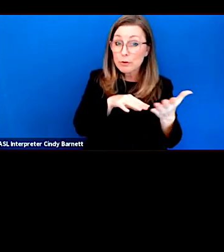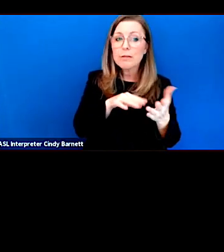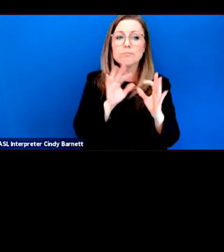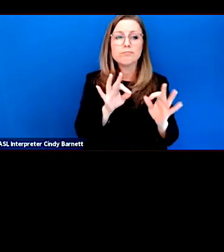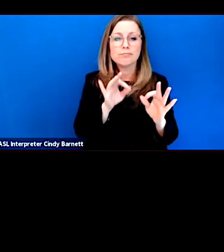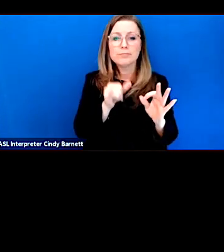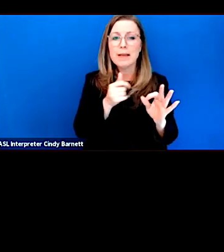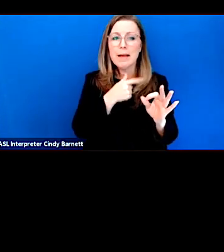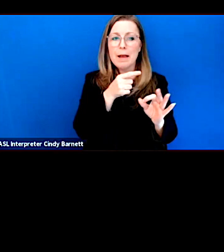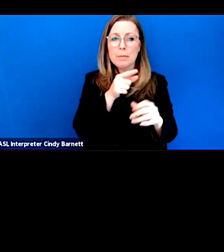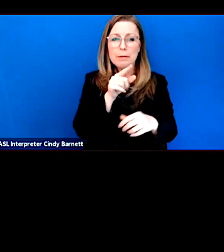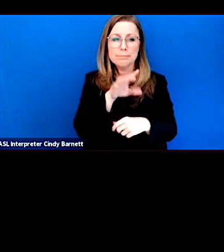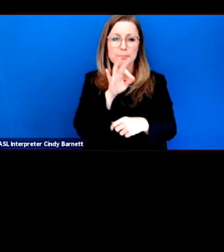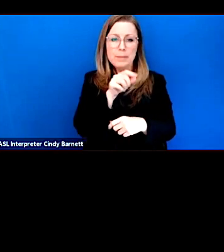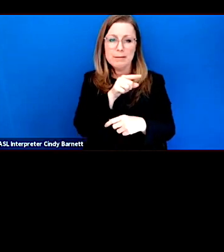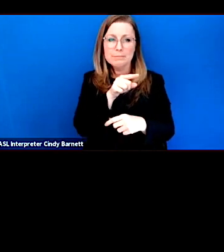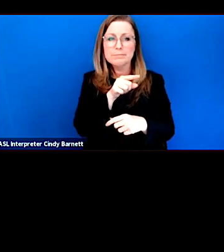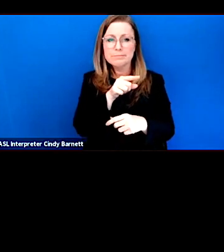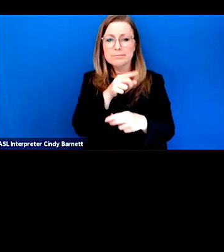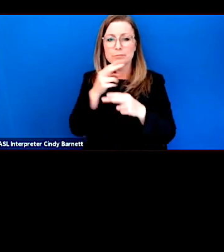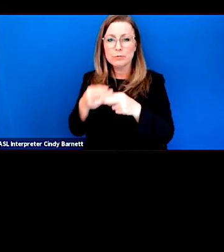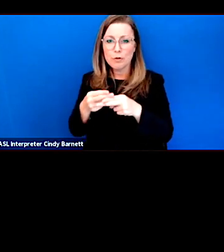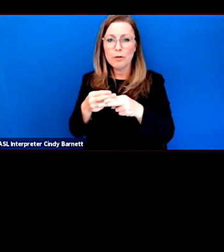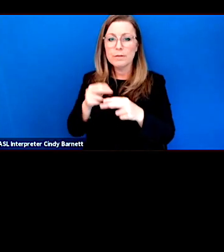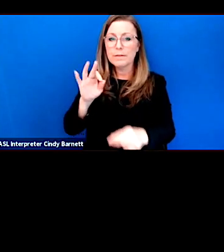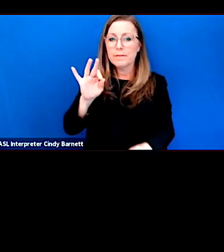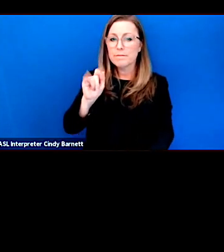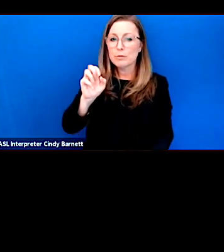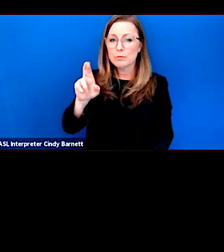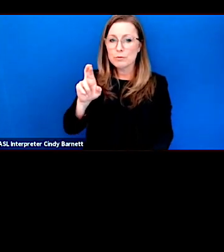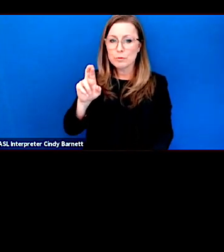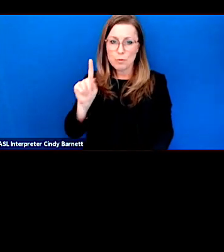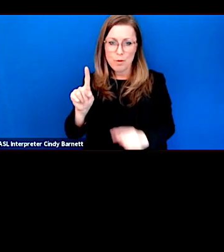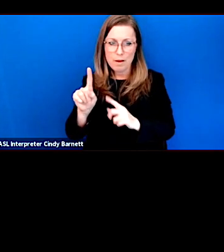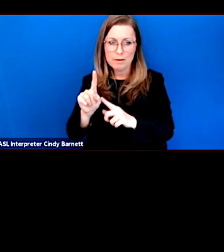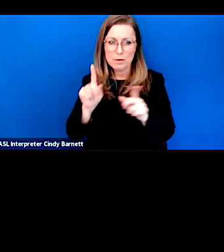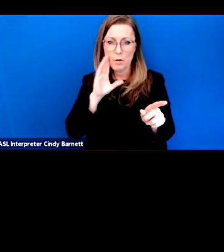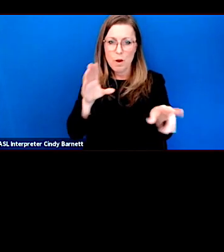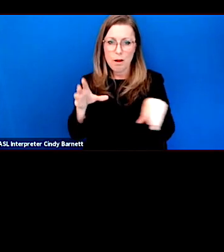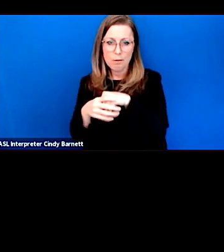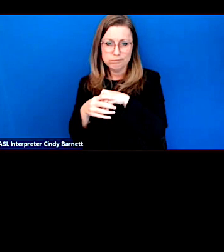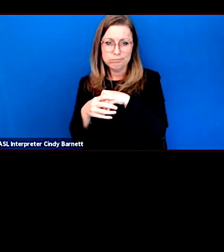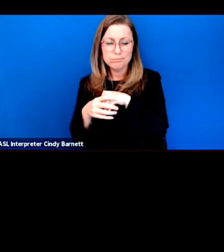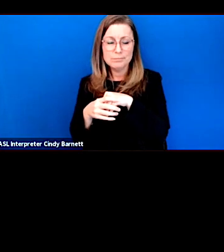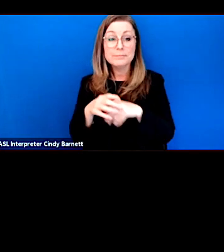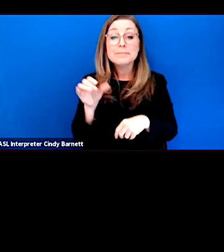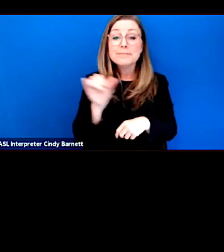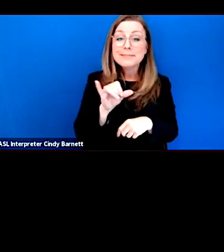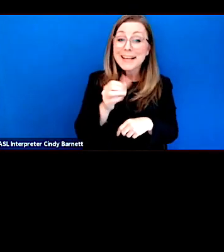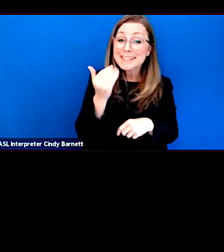1 at a later point. And as we discussed, you're going to want to save all of these different